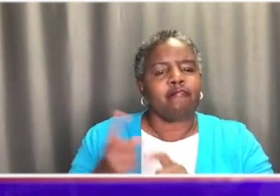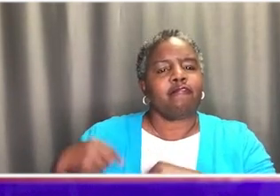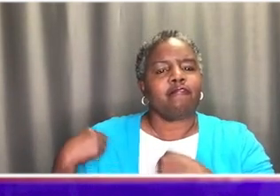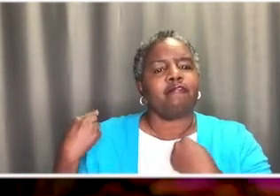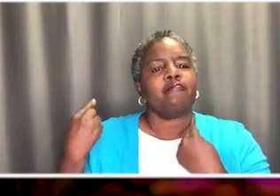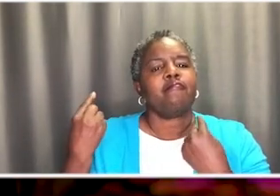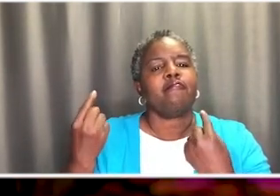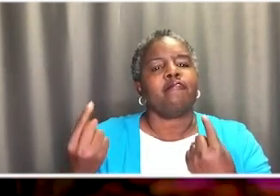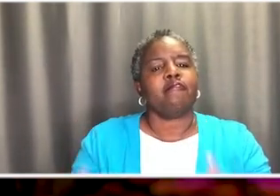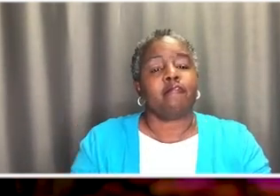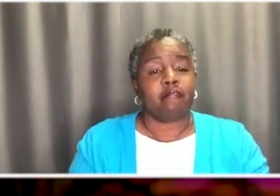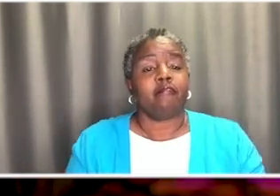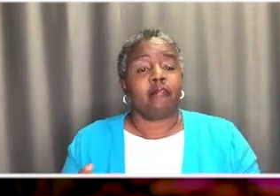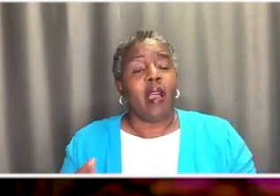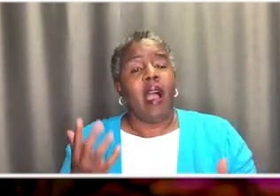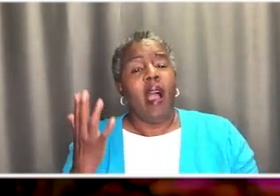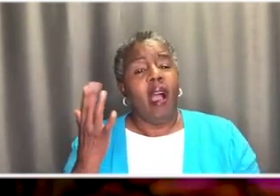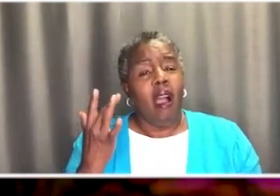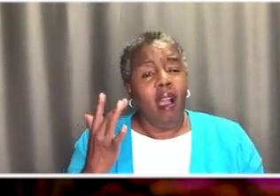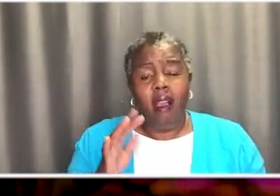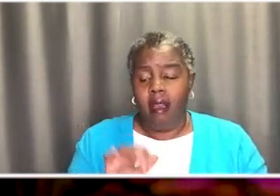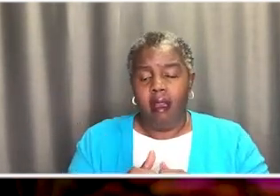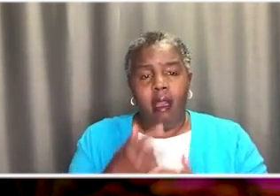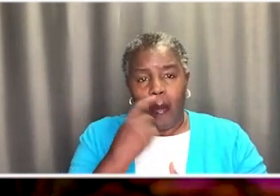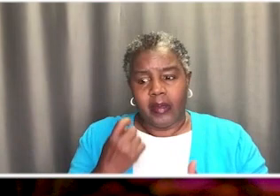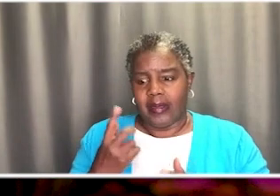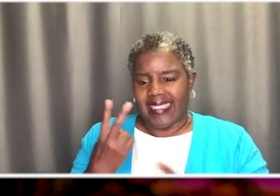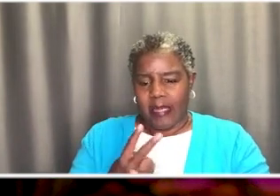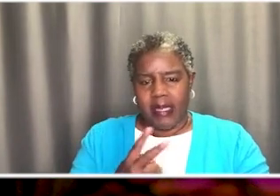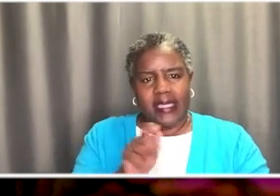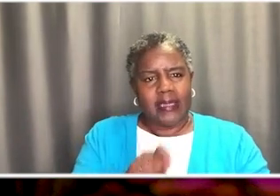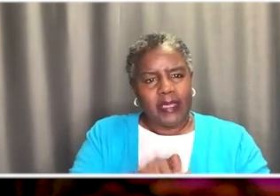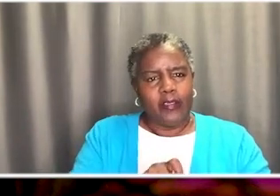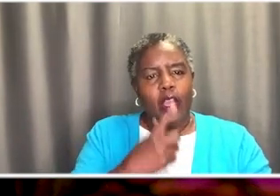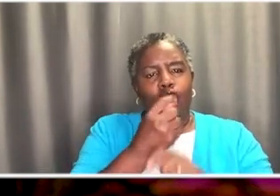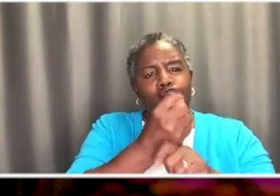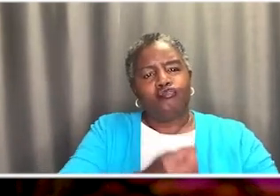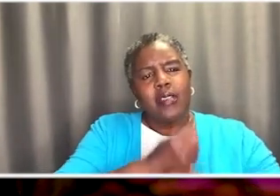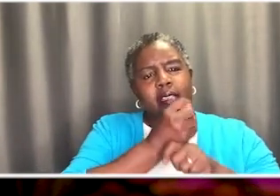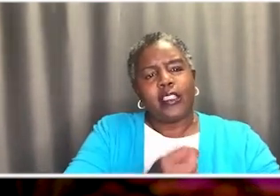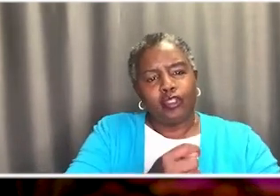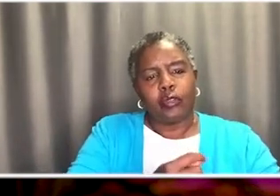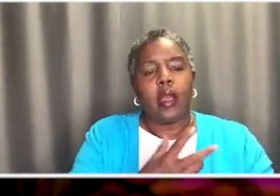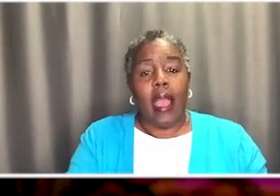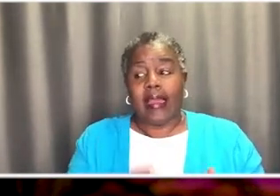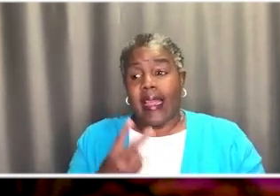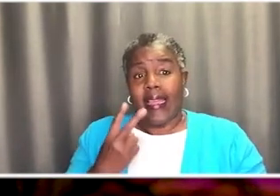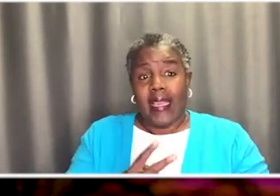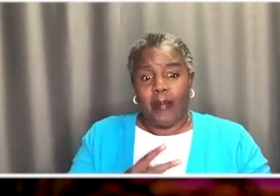centuries by maintaining certain traditions. And in this pursuit